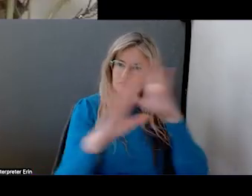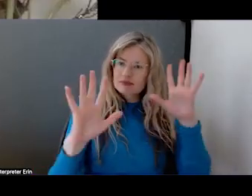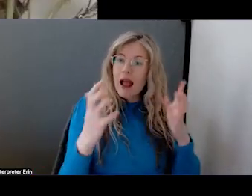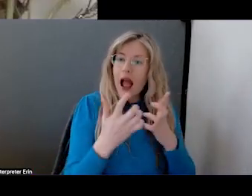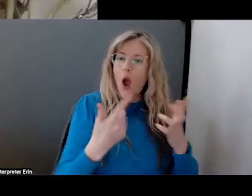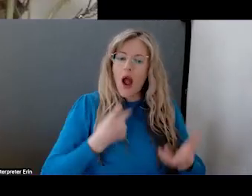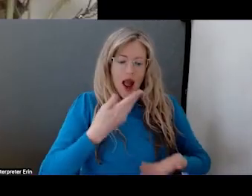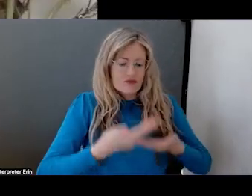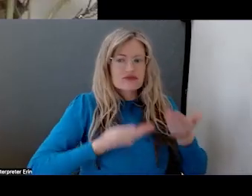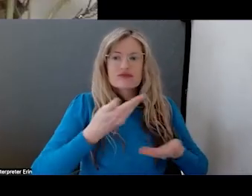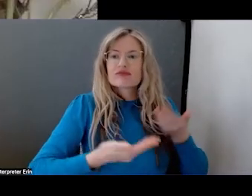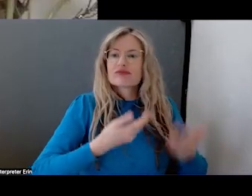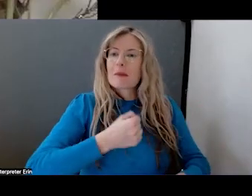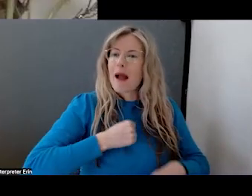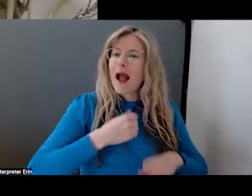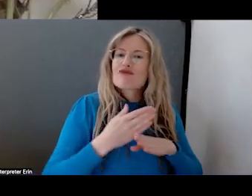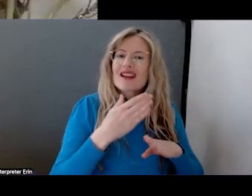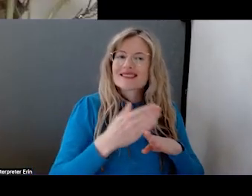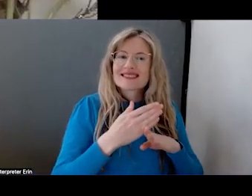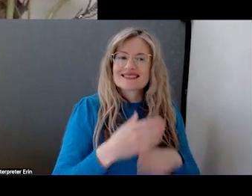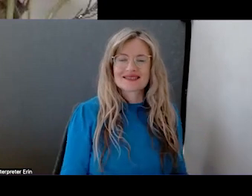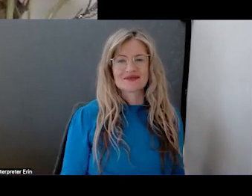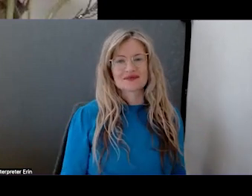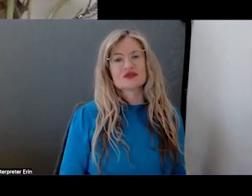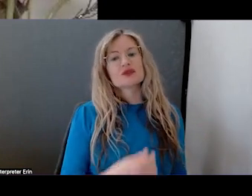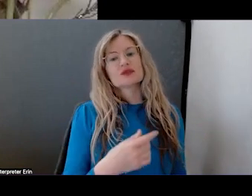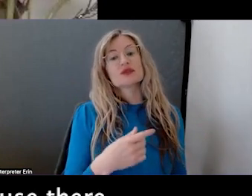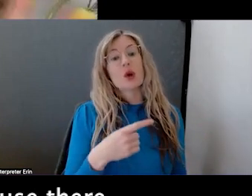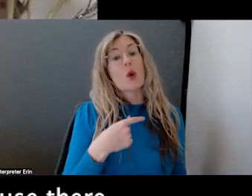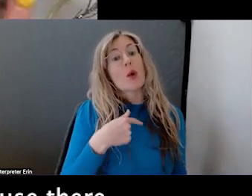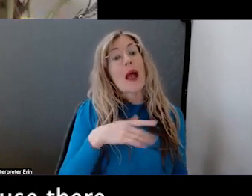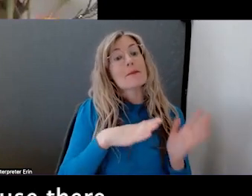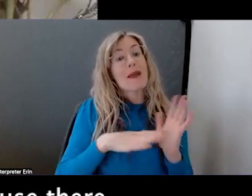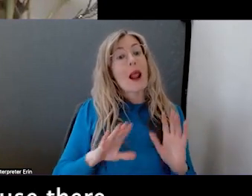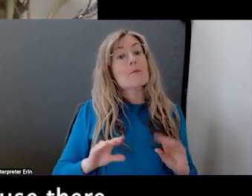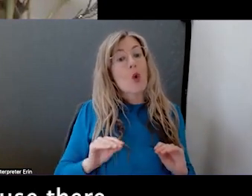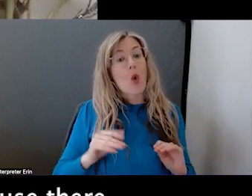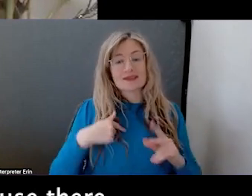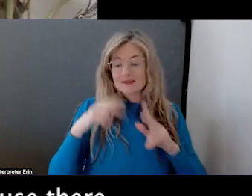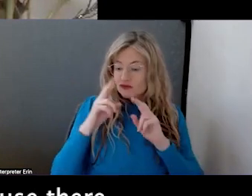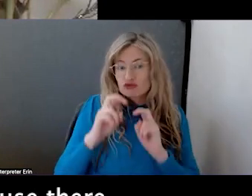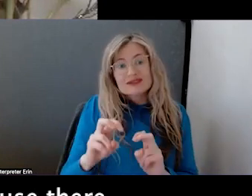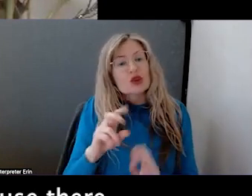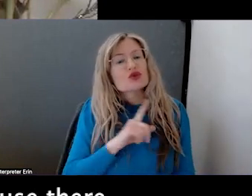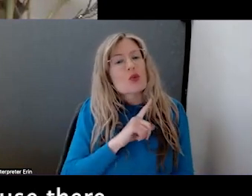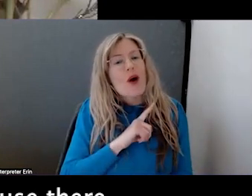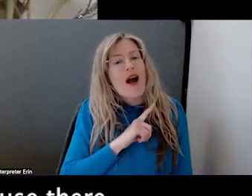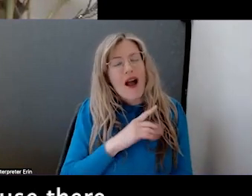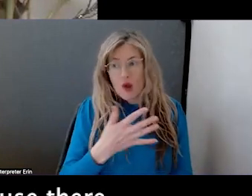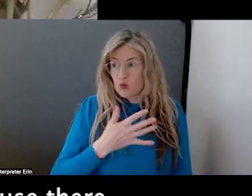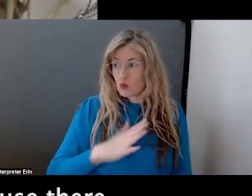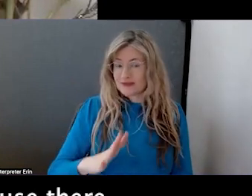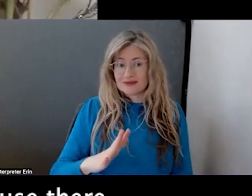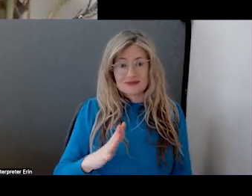because my research into the menopause is in order to give women visibility, really, because